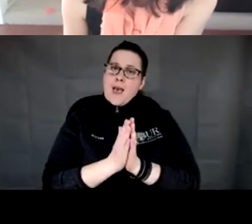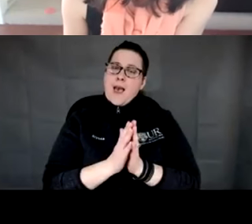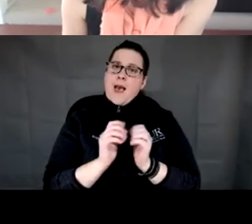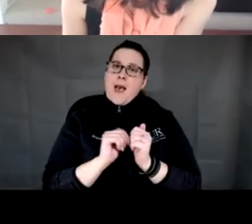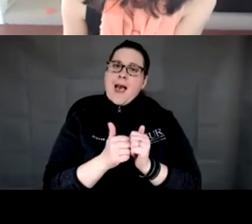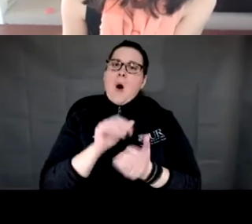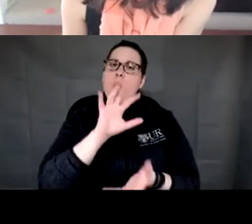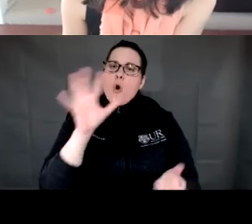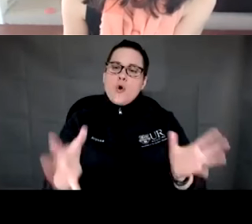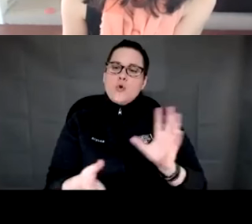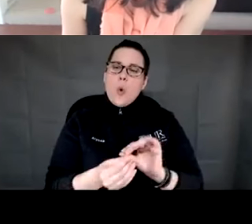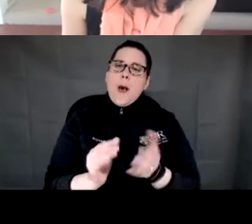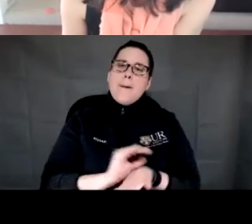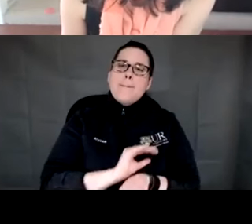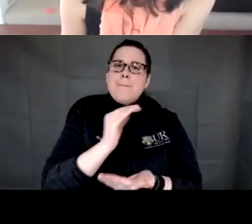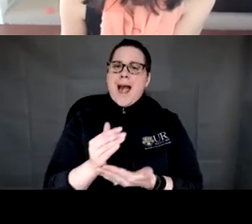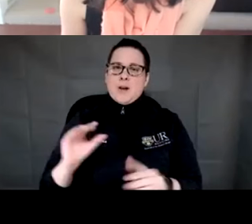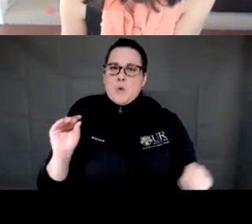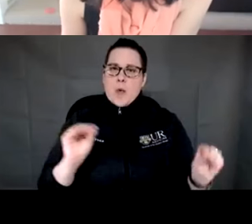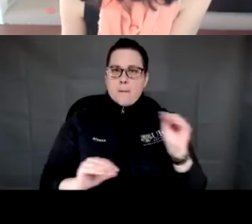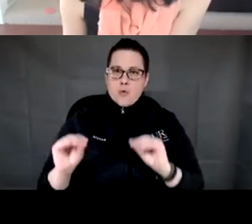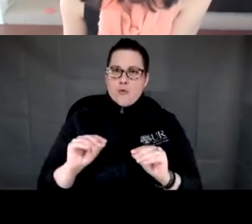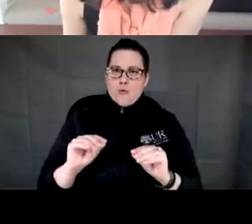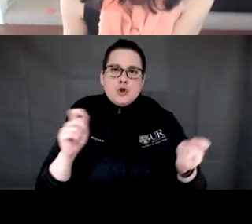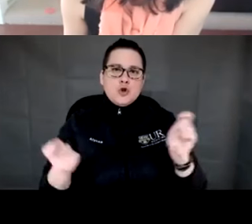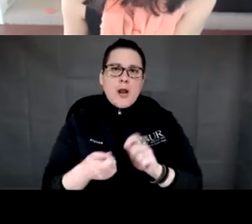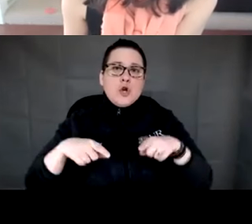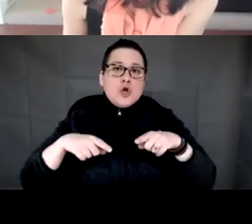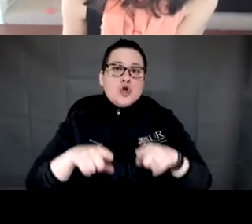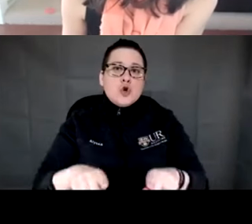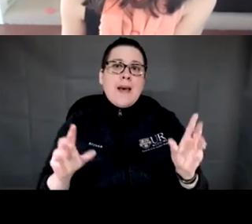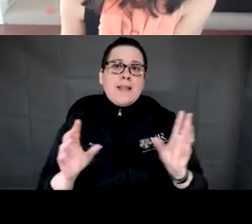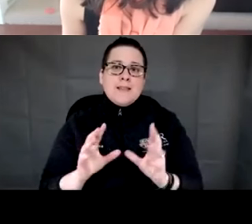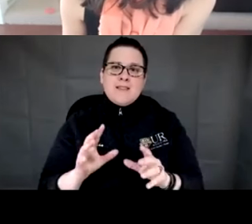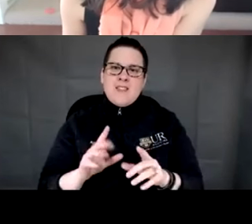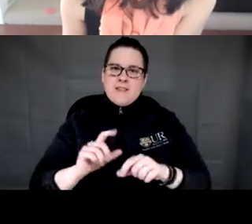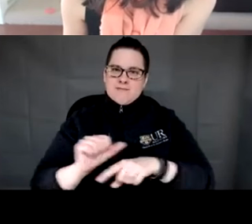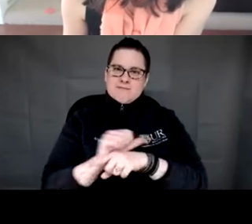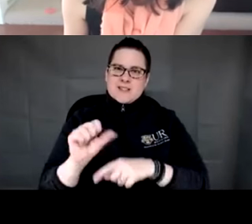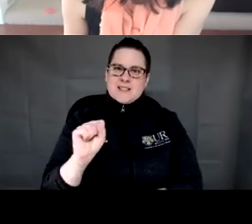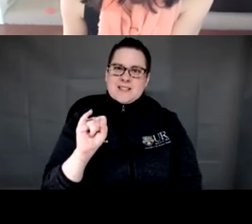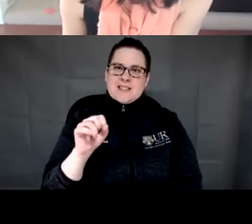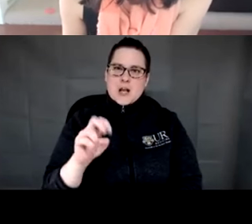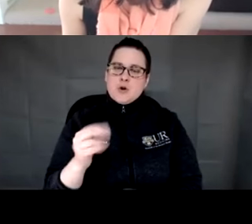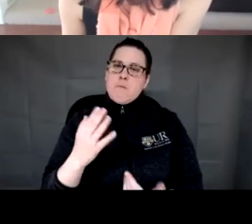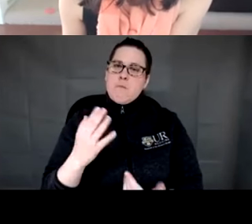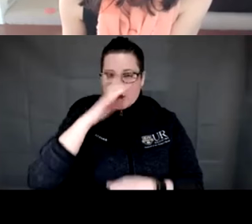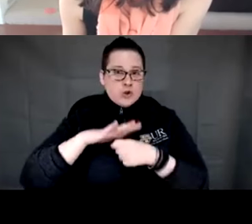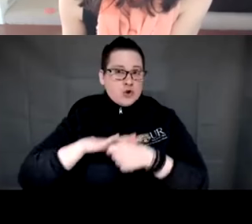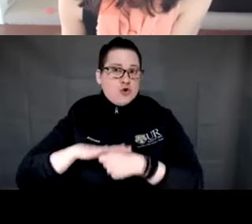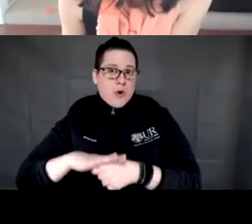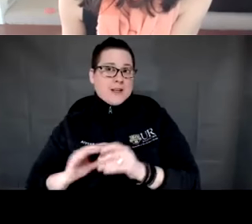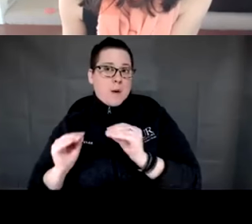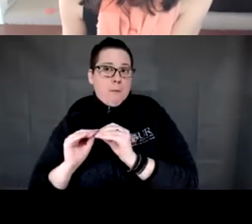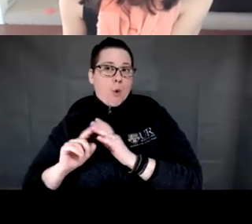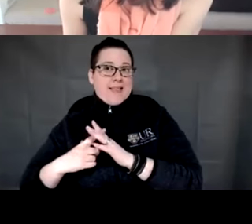total kind of magnitude of movements changes over a session, right? Because it might be reasonable to think that the amount of stress would be higher earlier